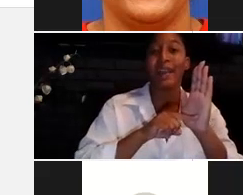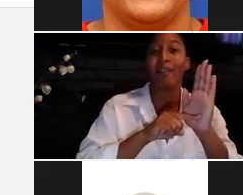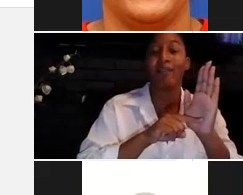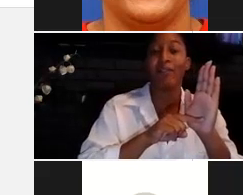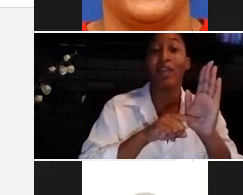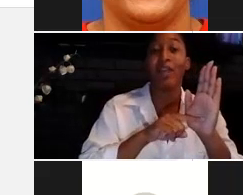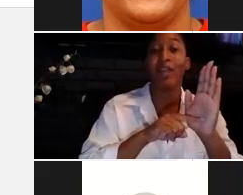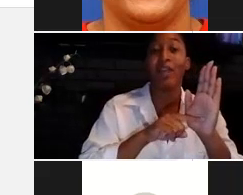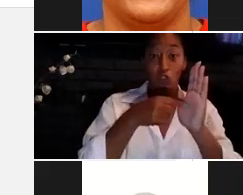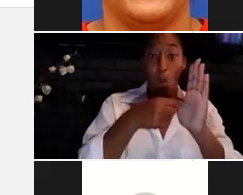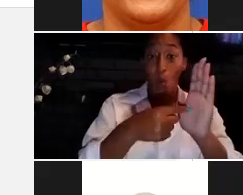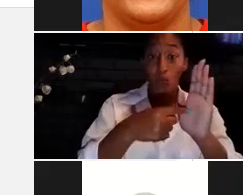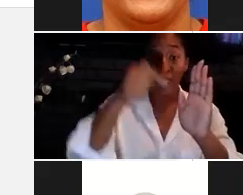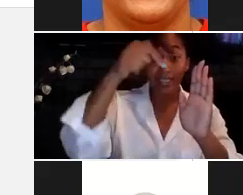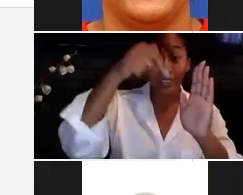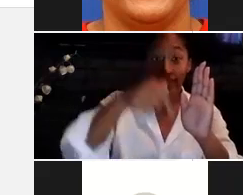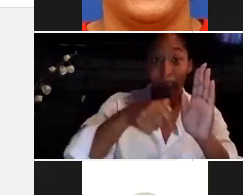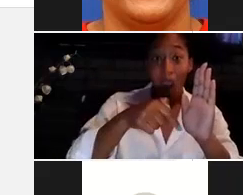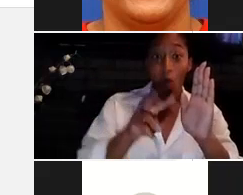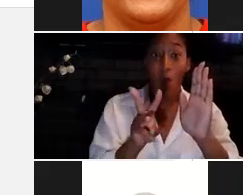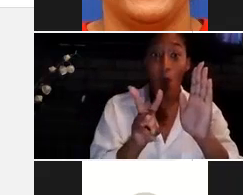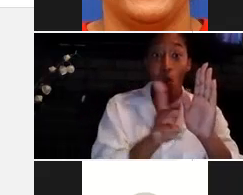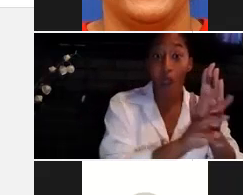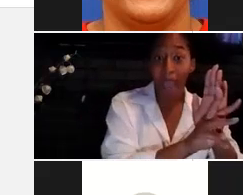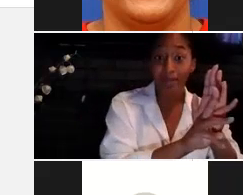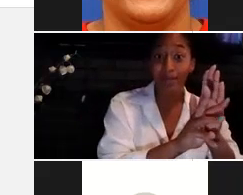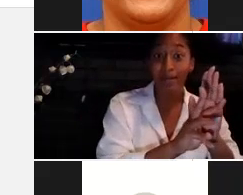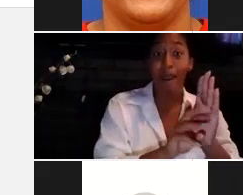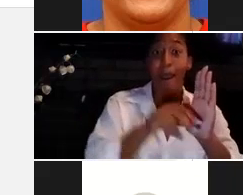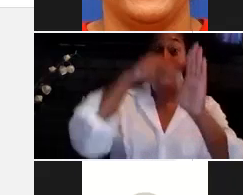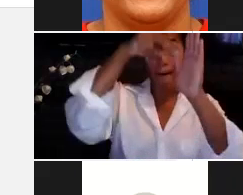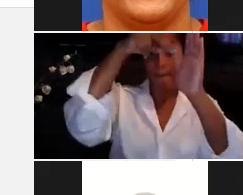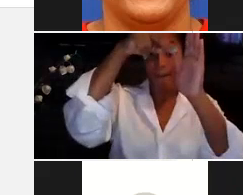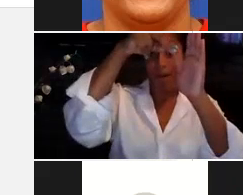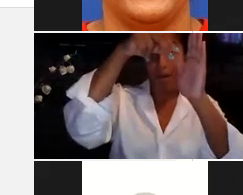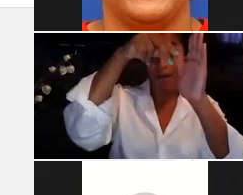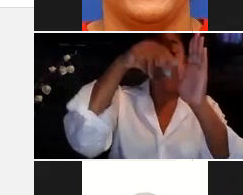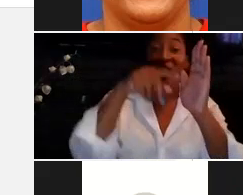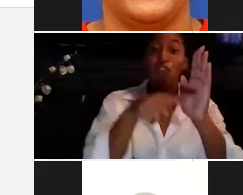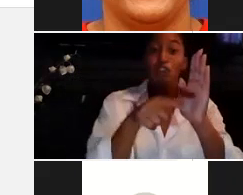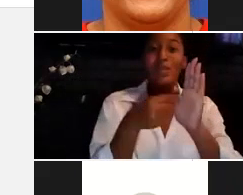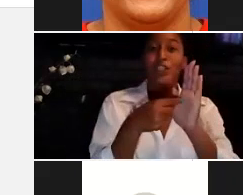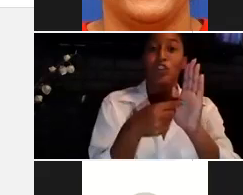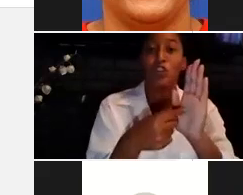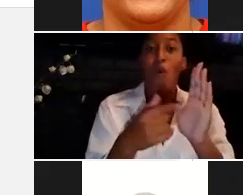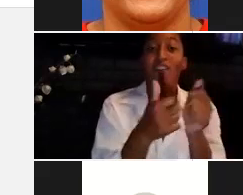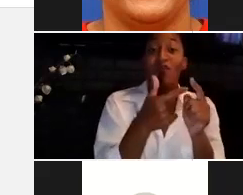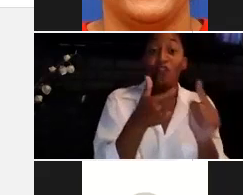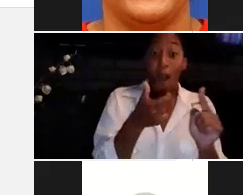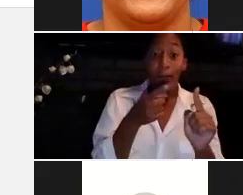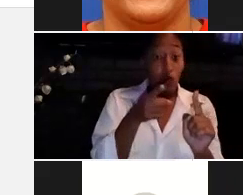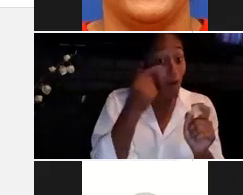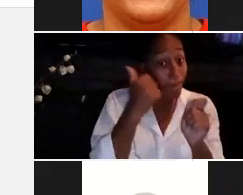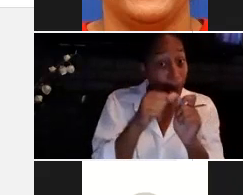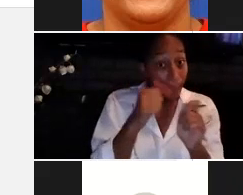down, whatever we've established in our reference frame as the